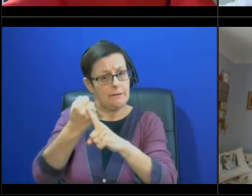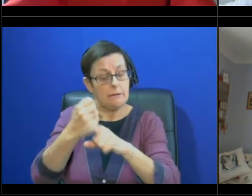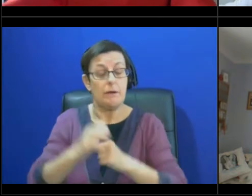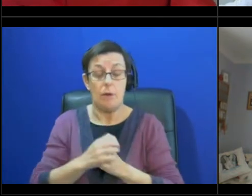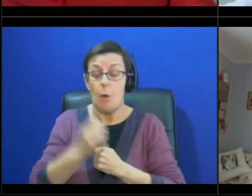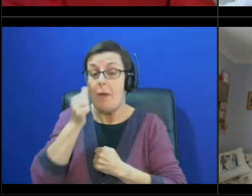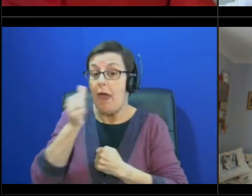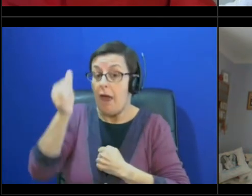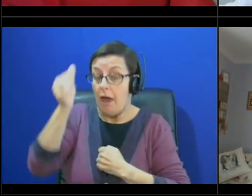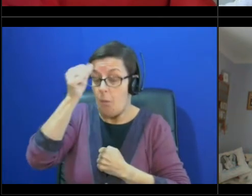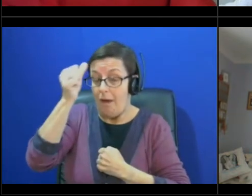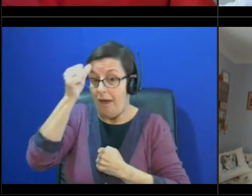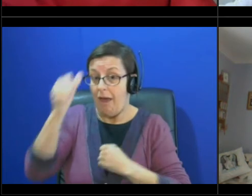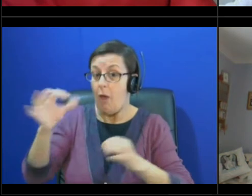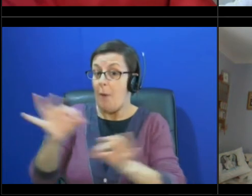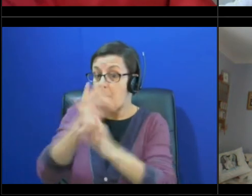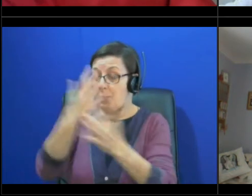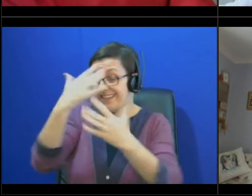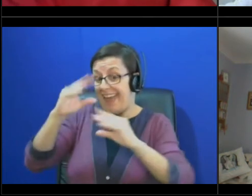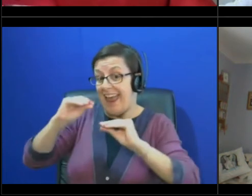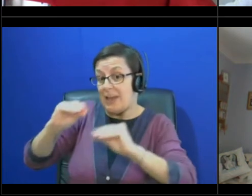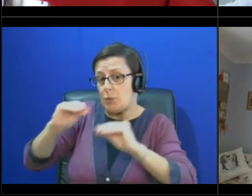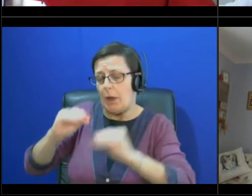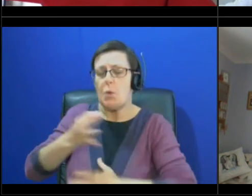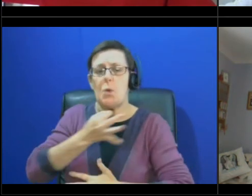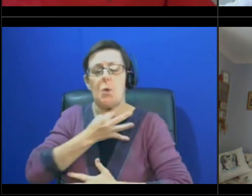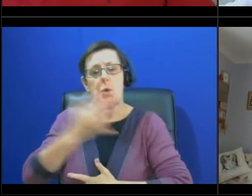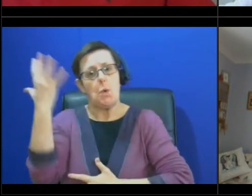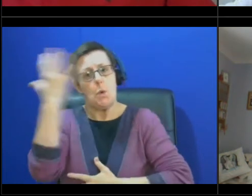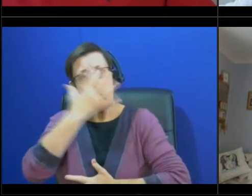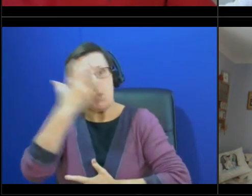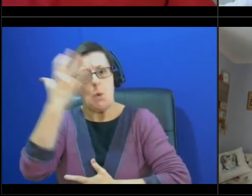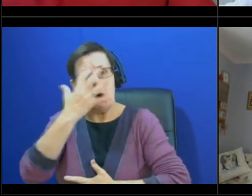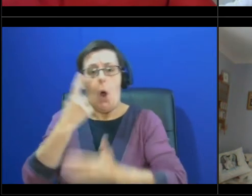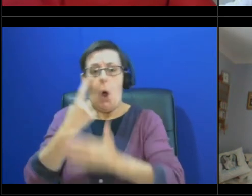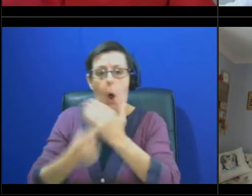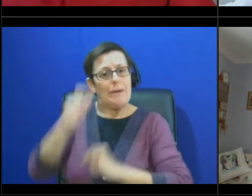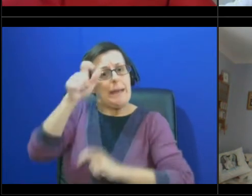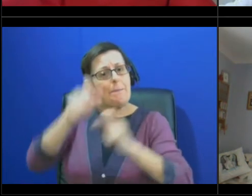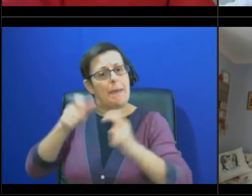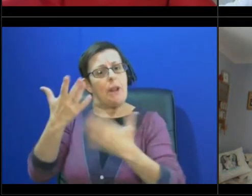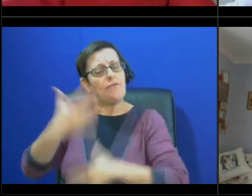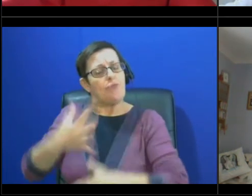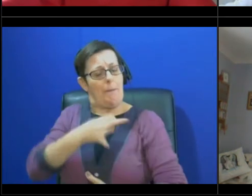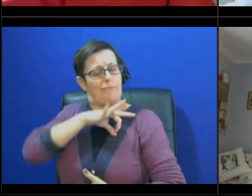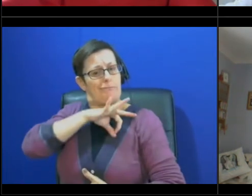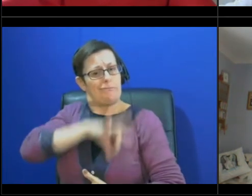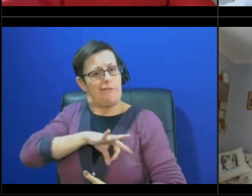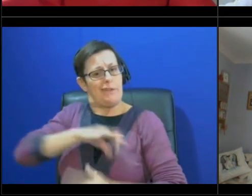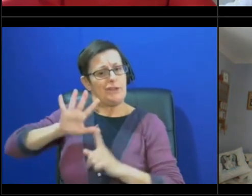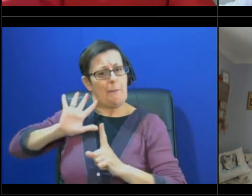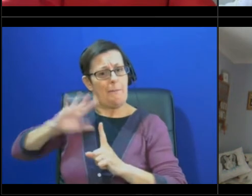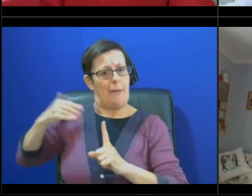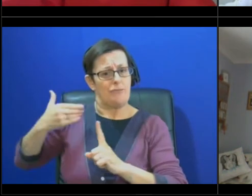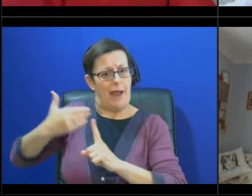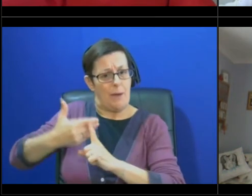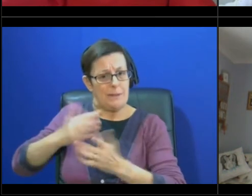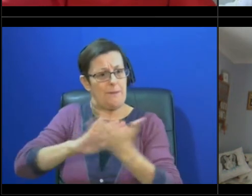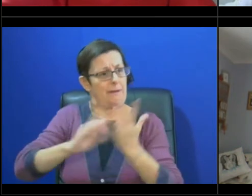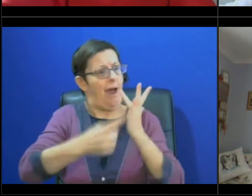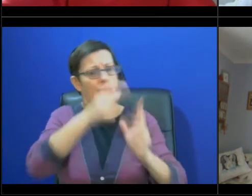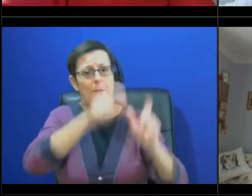careful, will be the preserve of those who perhaps come from more privileged parts of the community. And